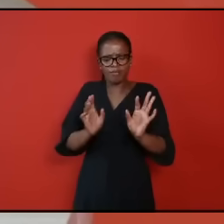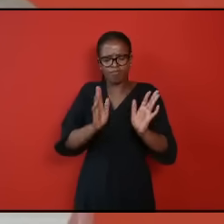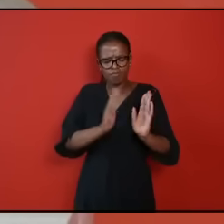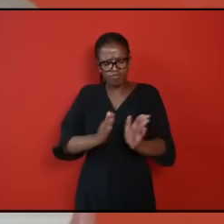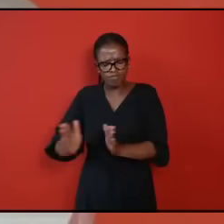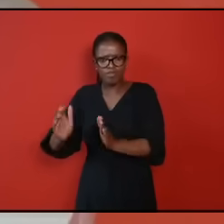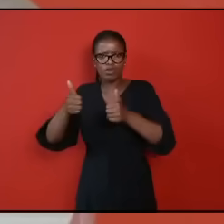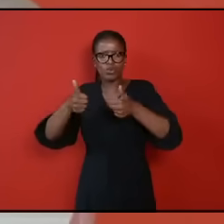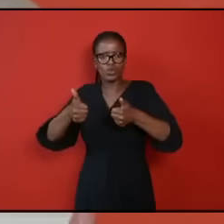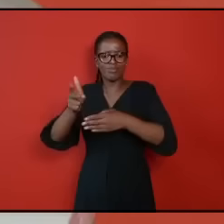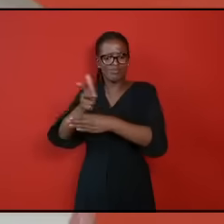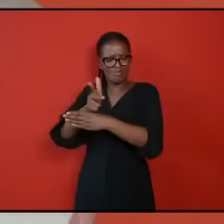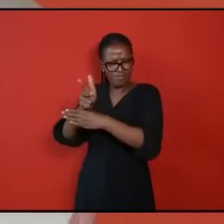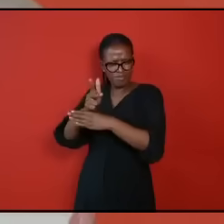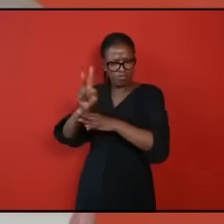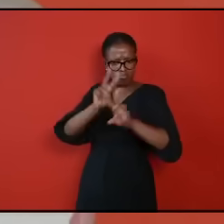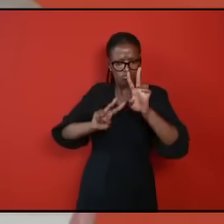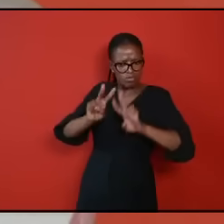order.